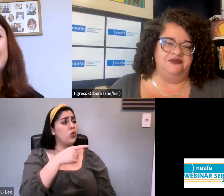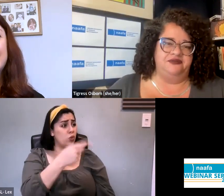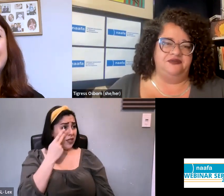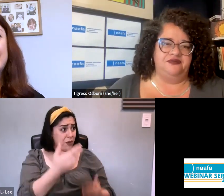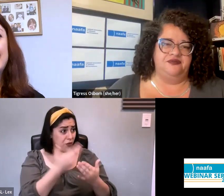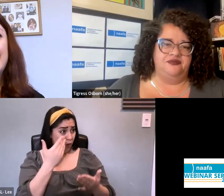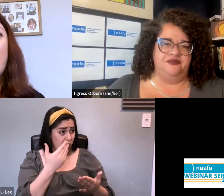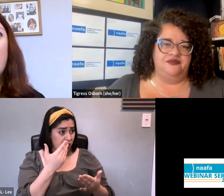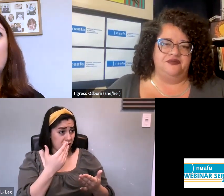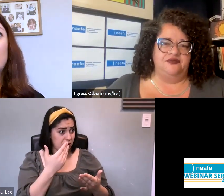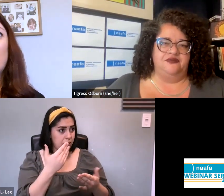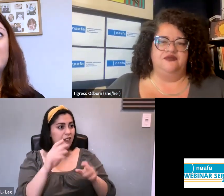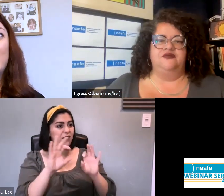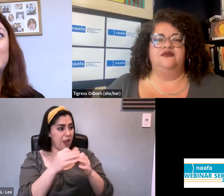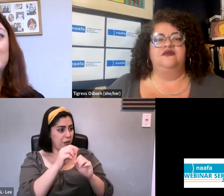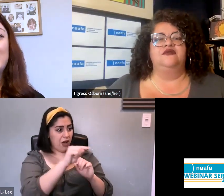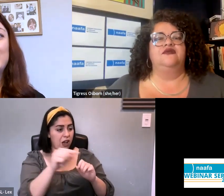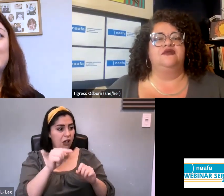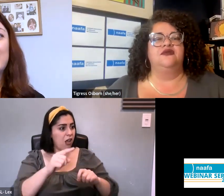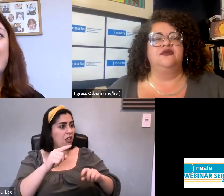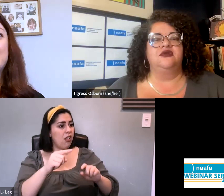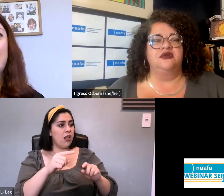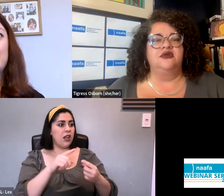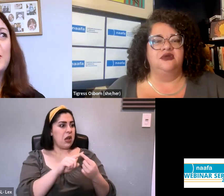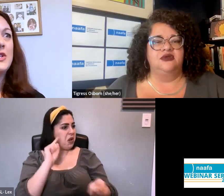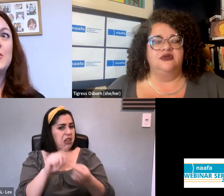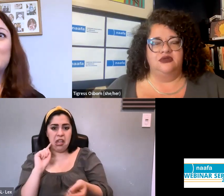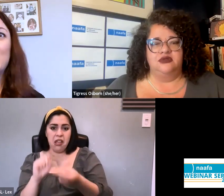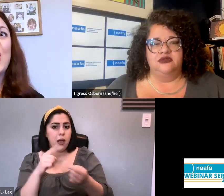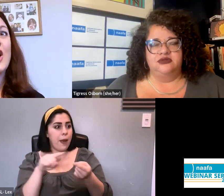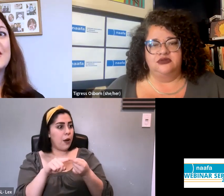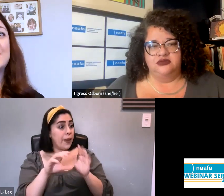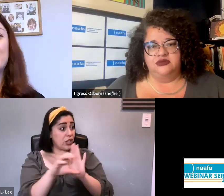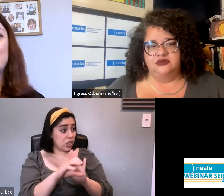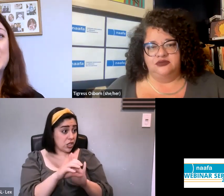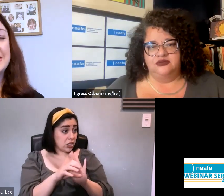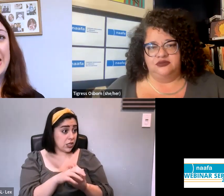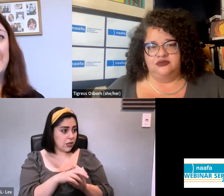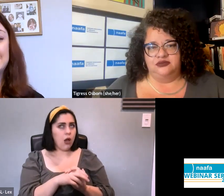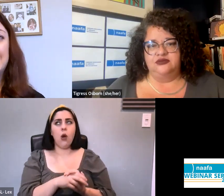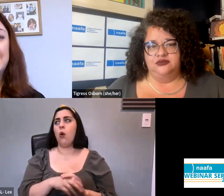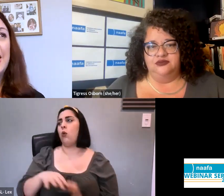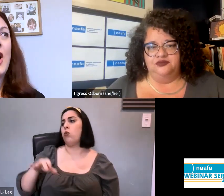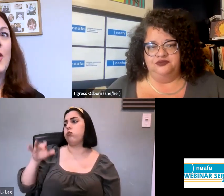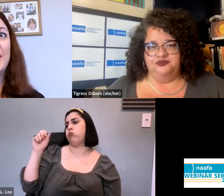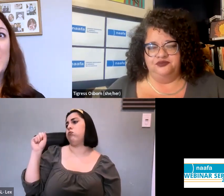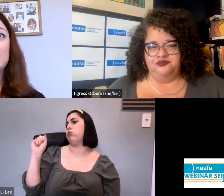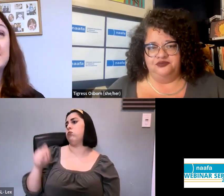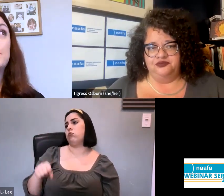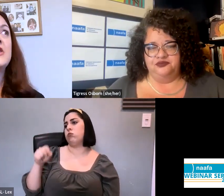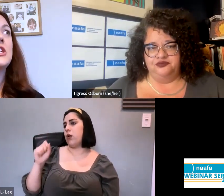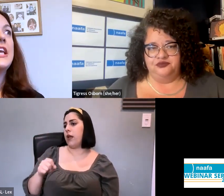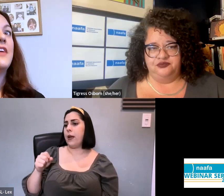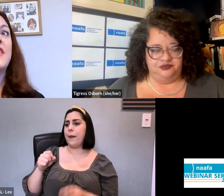that? Oh, what photo to use comes up regardless of the person's size. Mm-hmm. Oh my